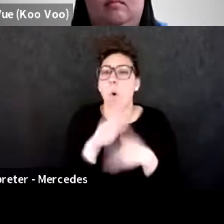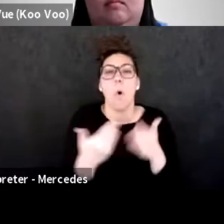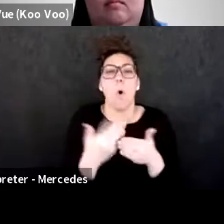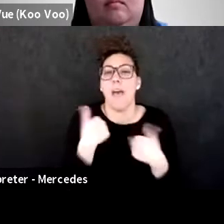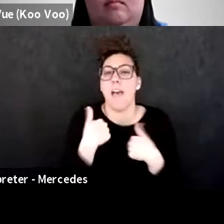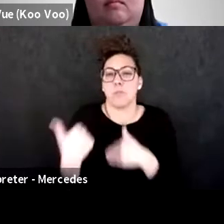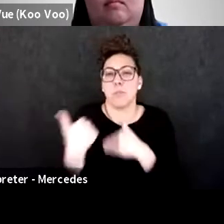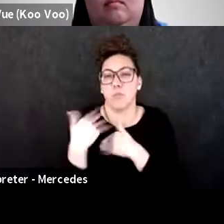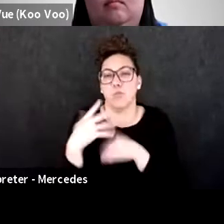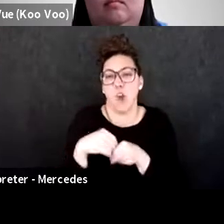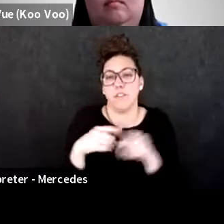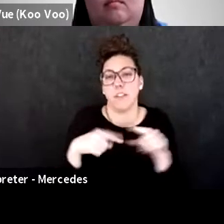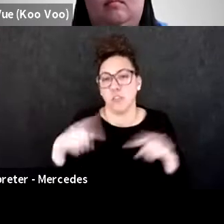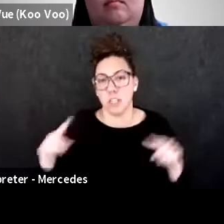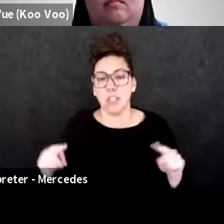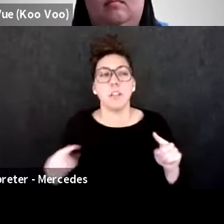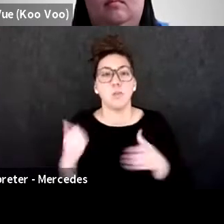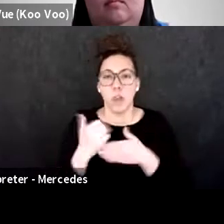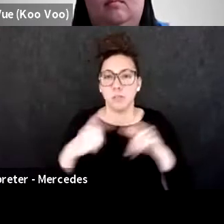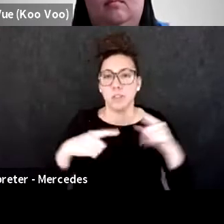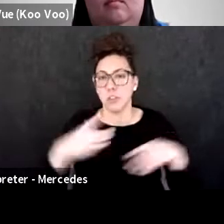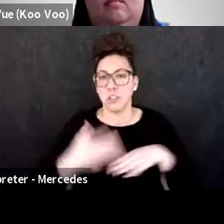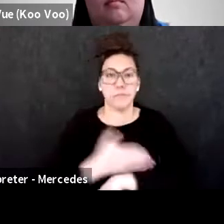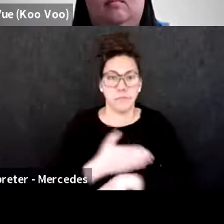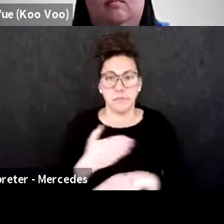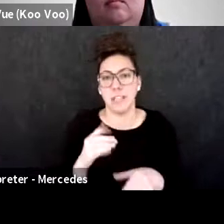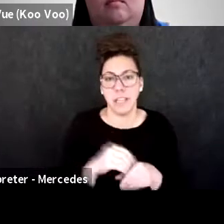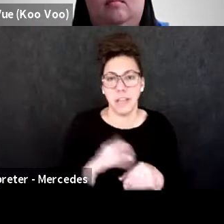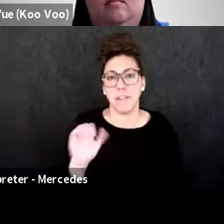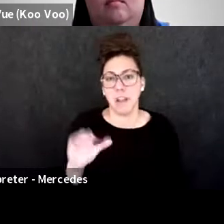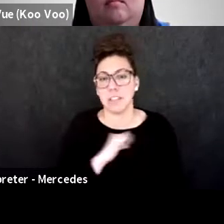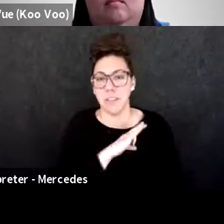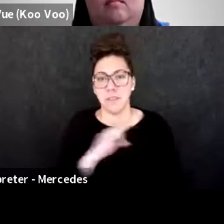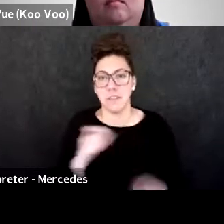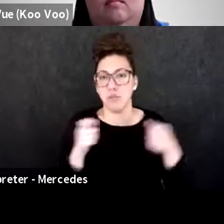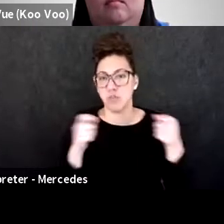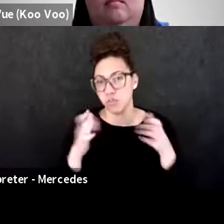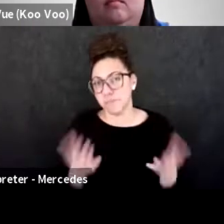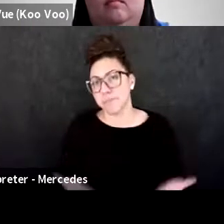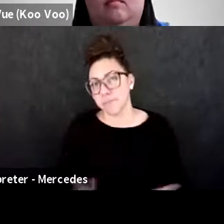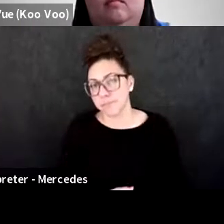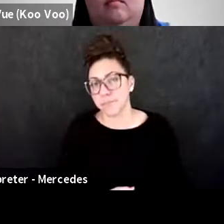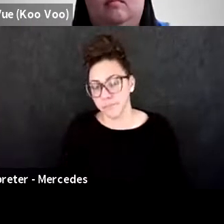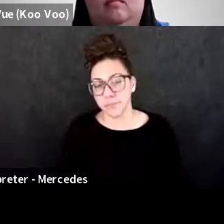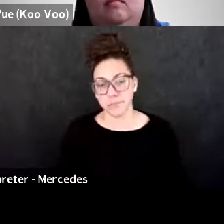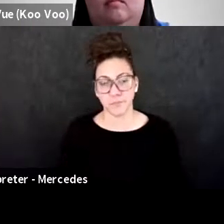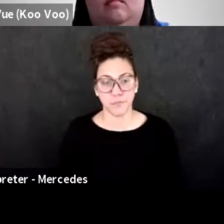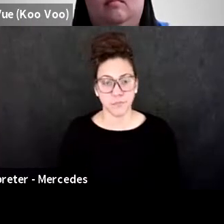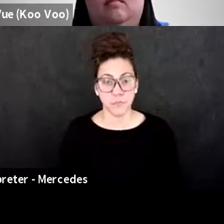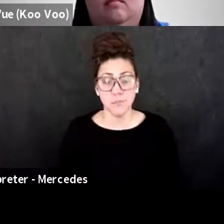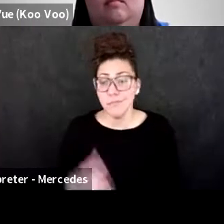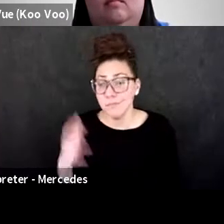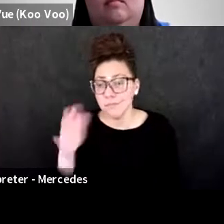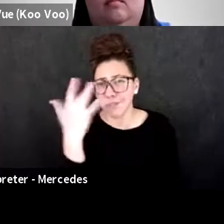the diversity ranks within our faculty, staff, and administration, because our students